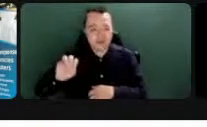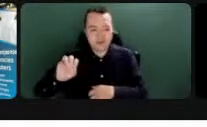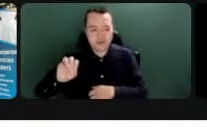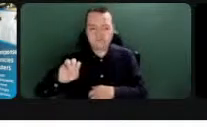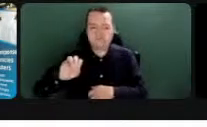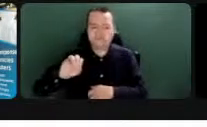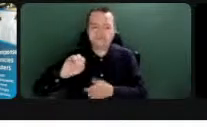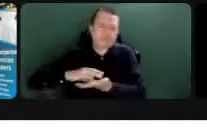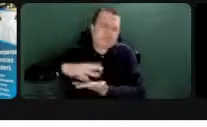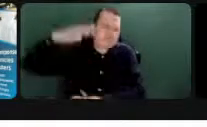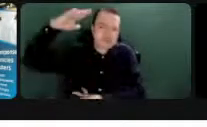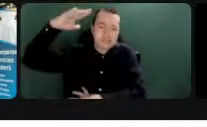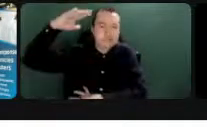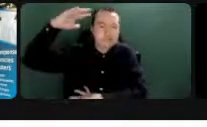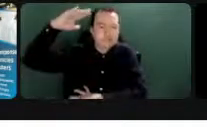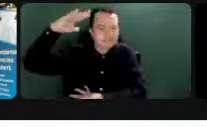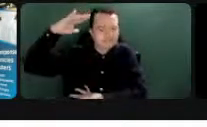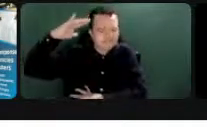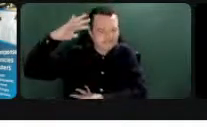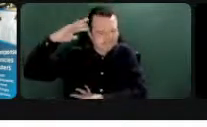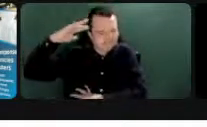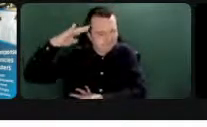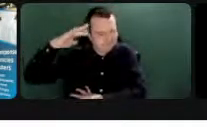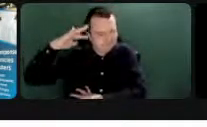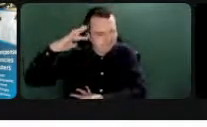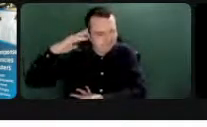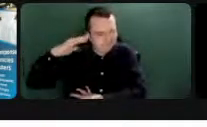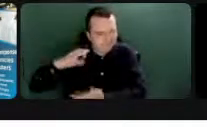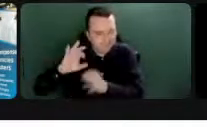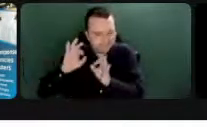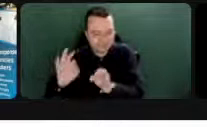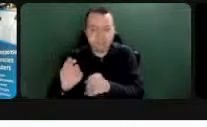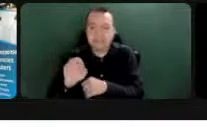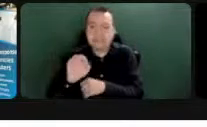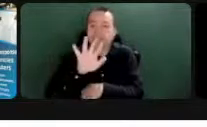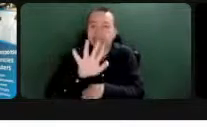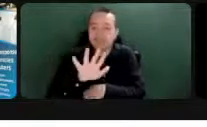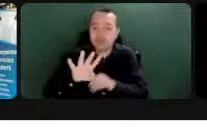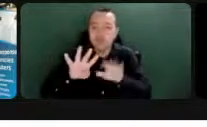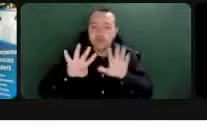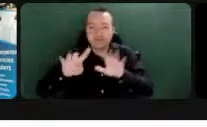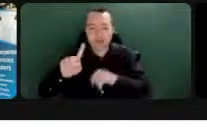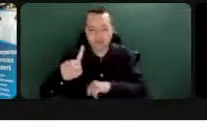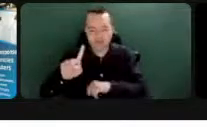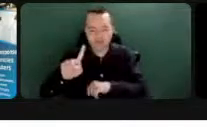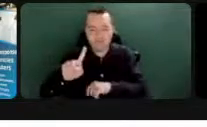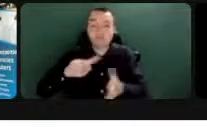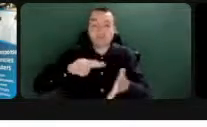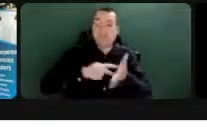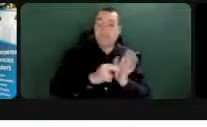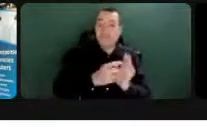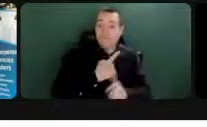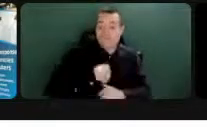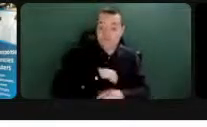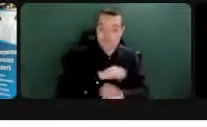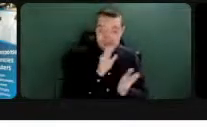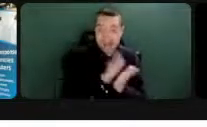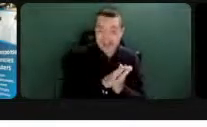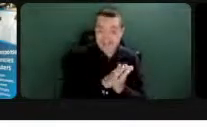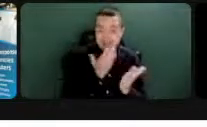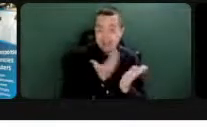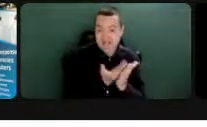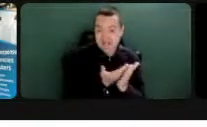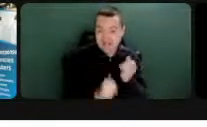put yourself in the position of a decision maker who would not have the time to do this work. Post-event recovery and surge, again, already touched